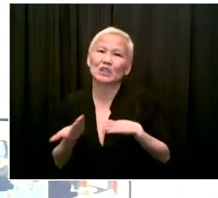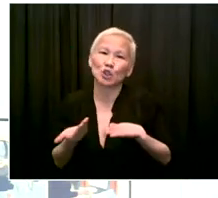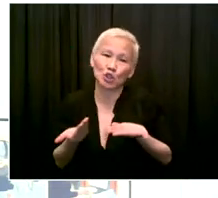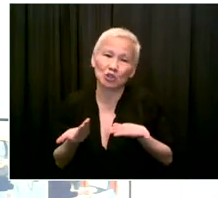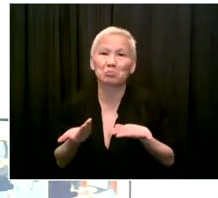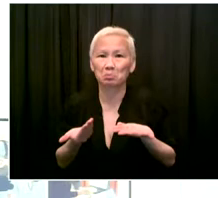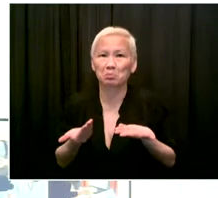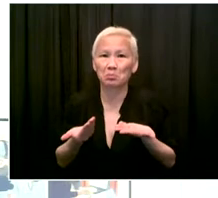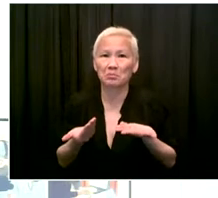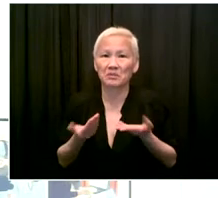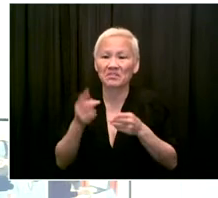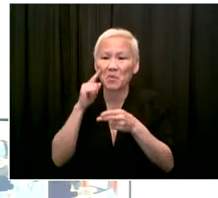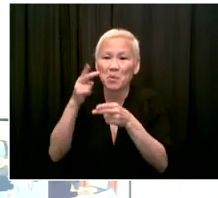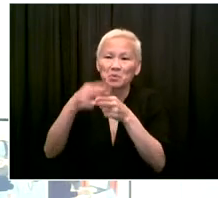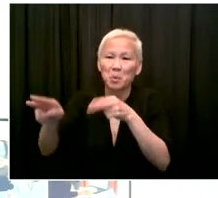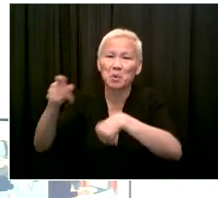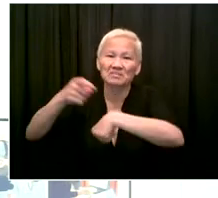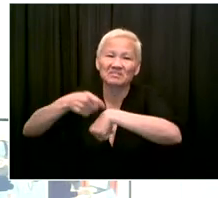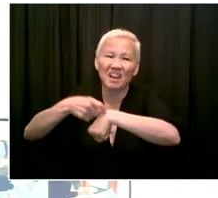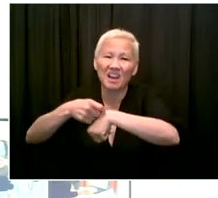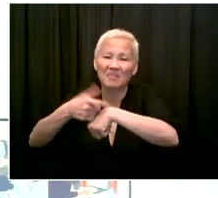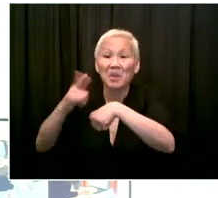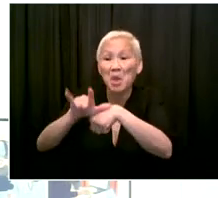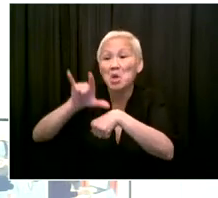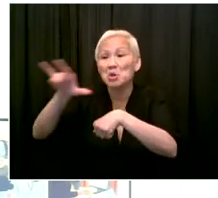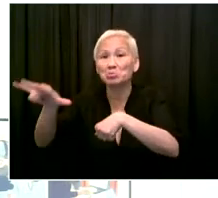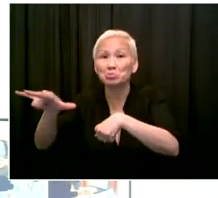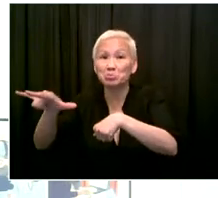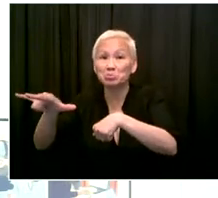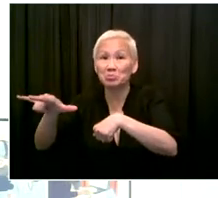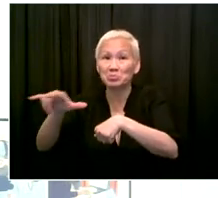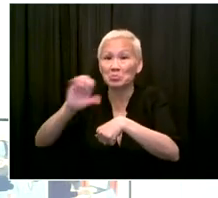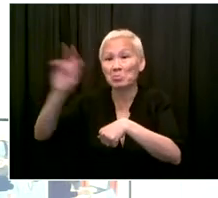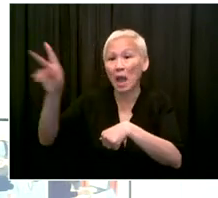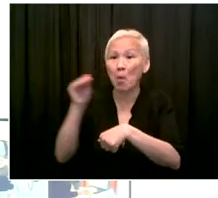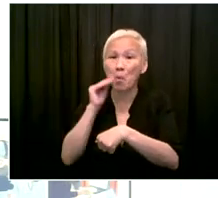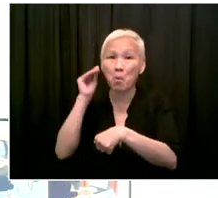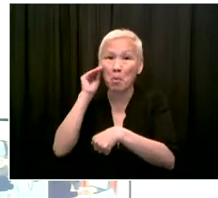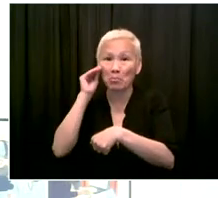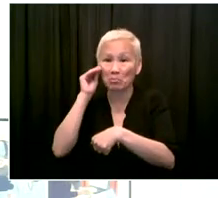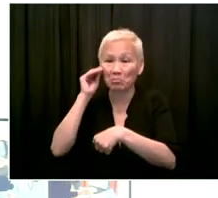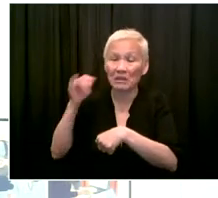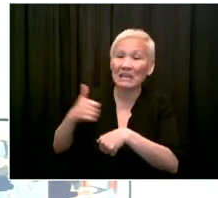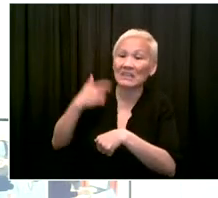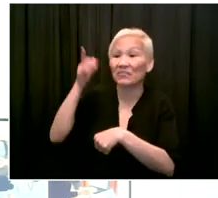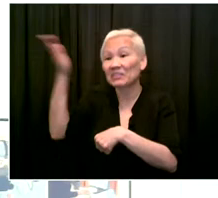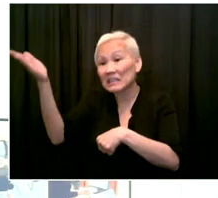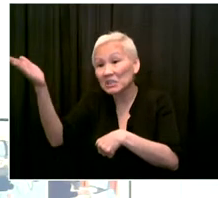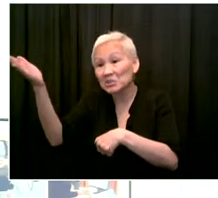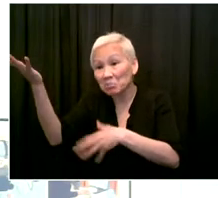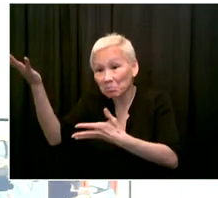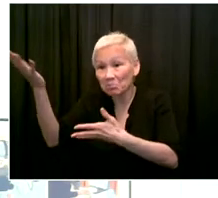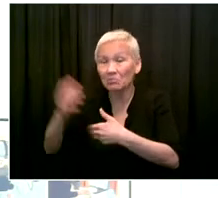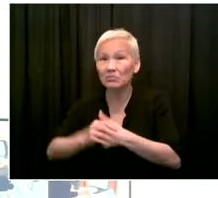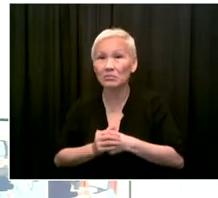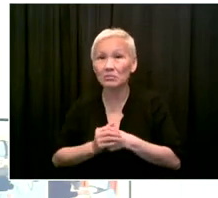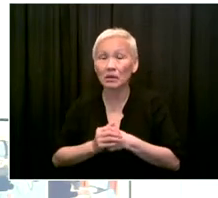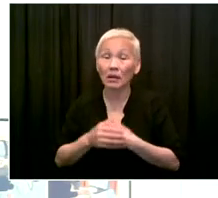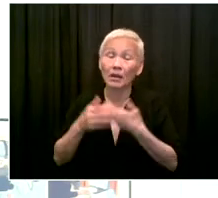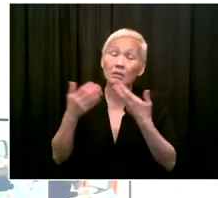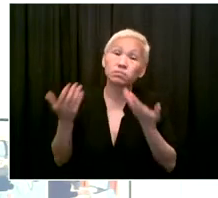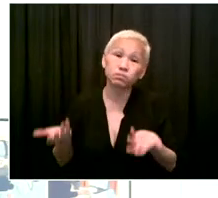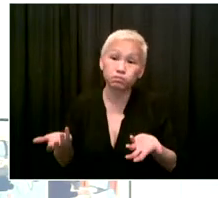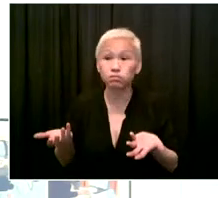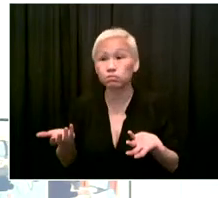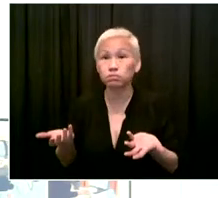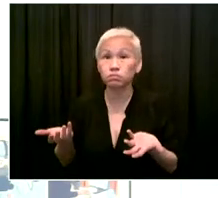places, particularly in South and Central America. And for them, you know, the clear message is, if you're a New Yorker, you know, we want you to get